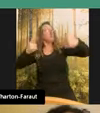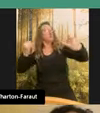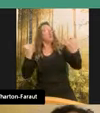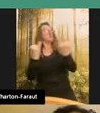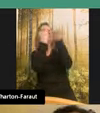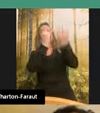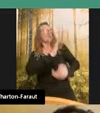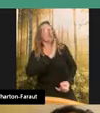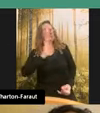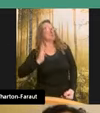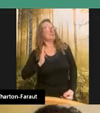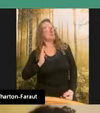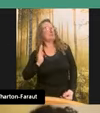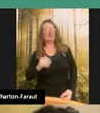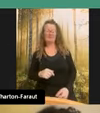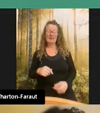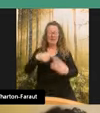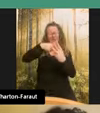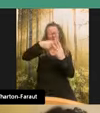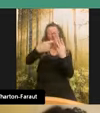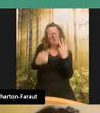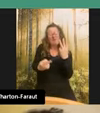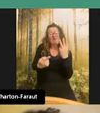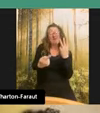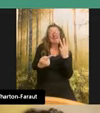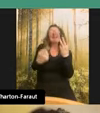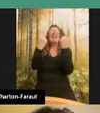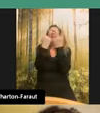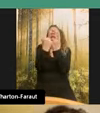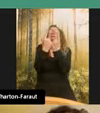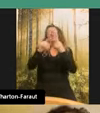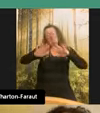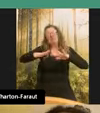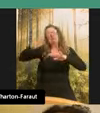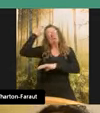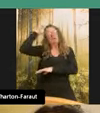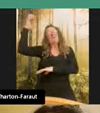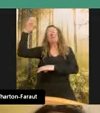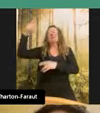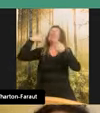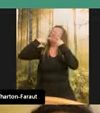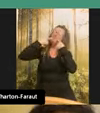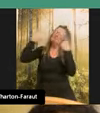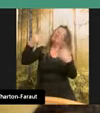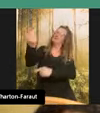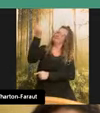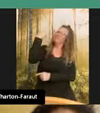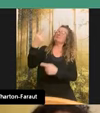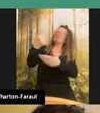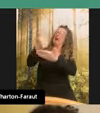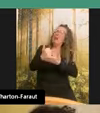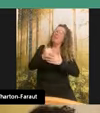these are the three kind of calls for help from the British government that I wanted to drill down into: the call for to help with